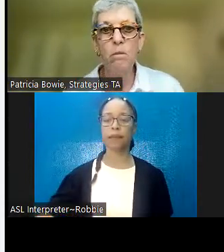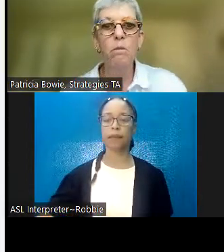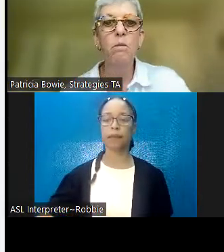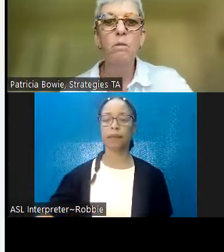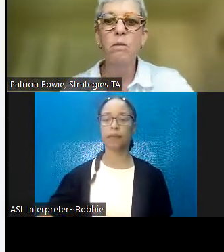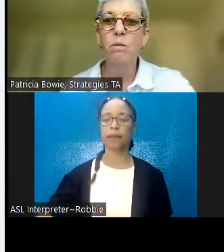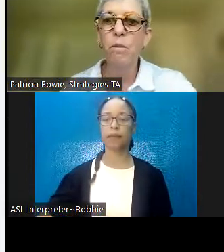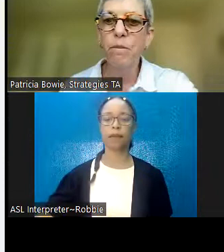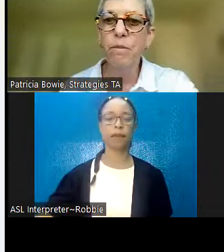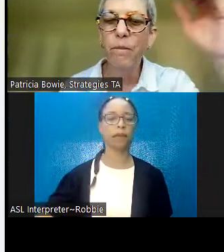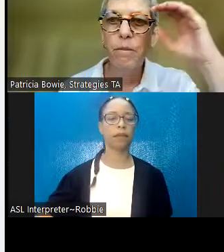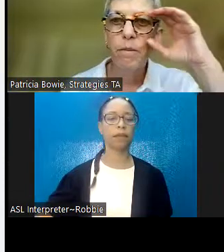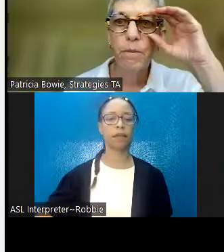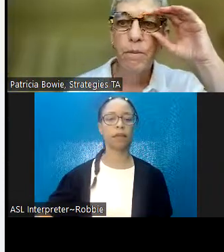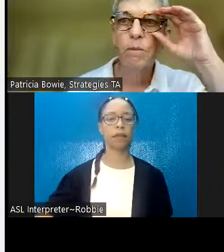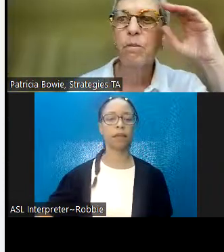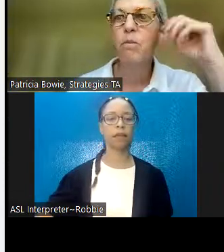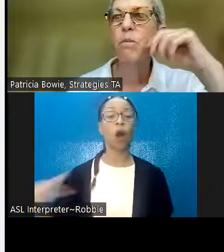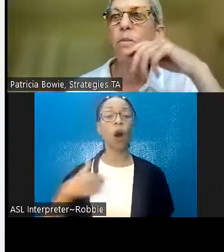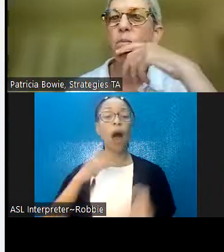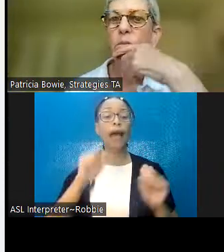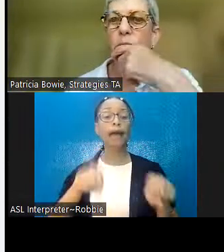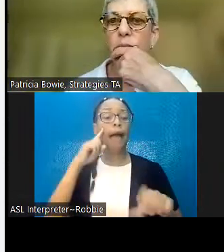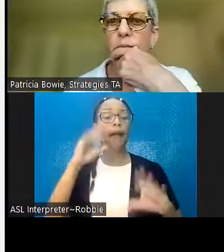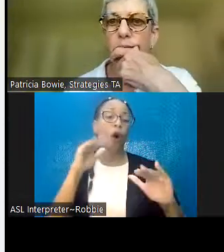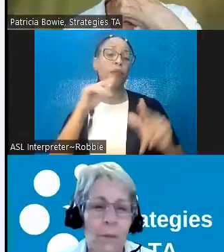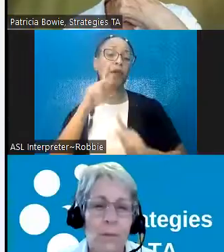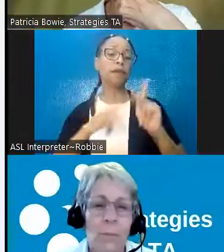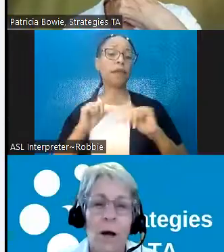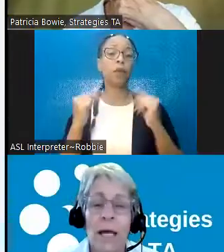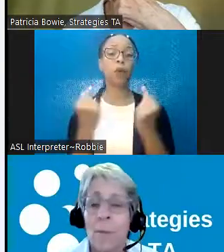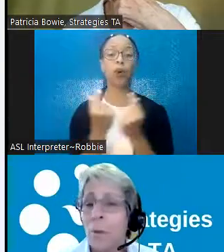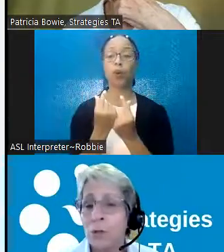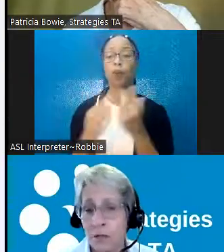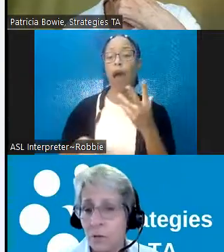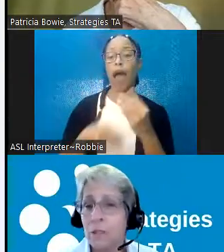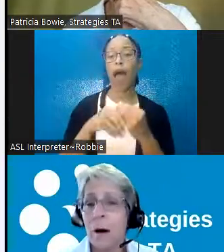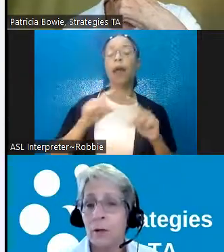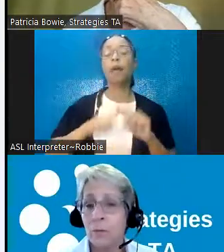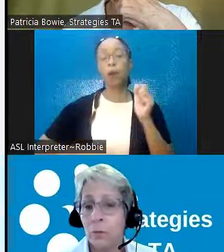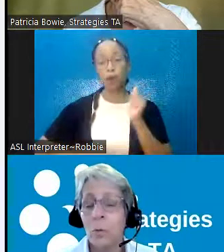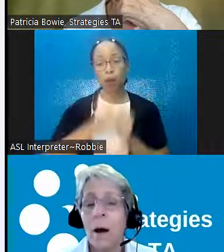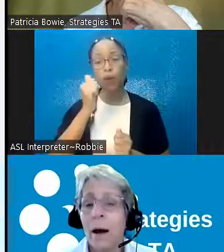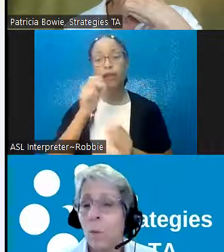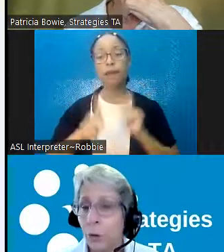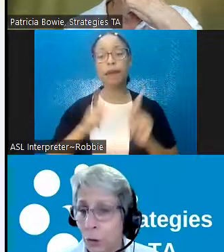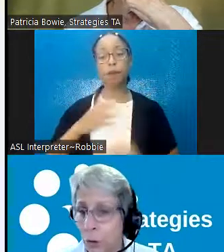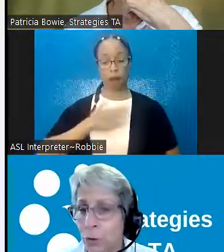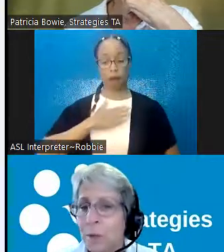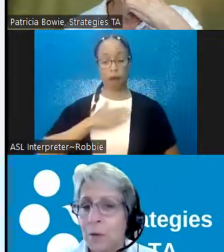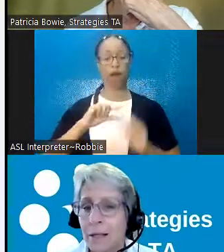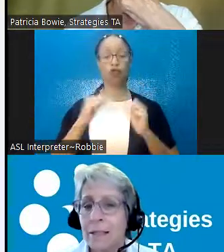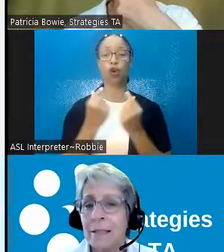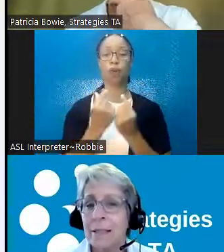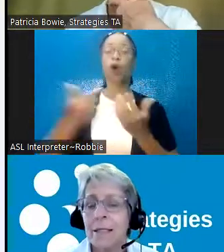I could just jump in and hopefully the folks in the group will jump in as well. Most of the folks in my group were new